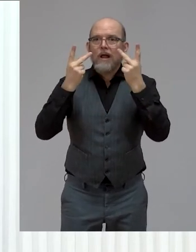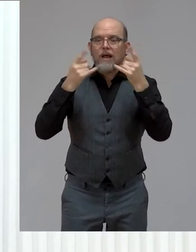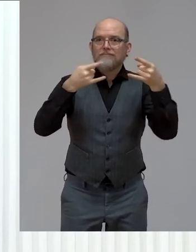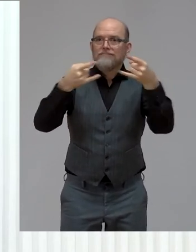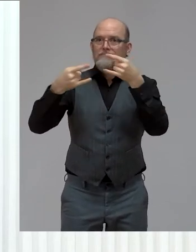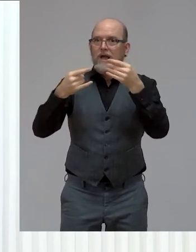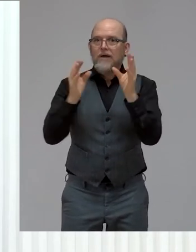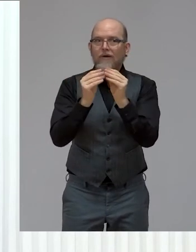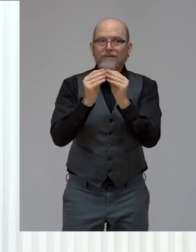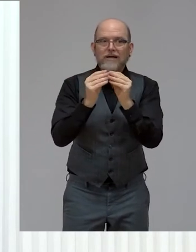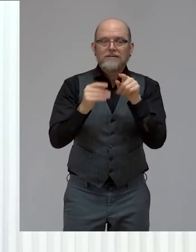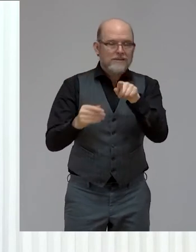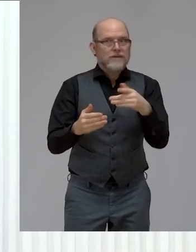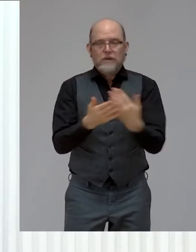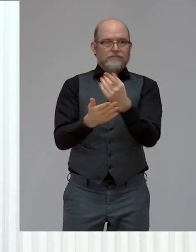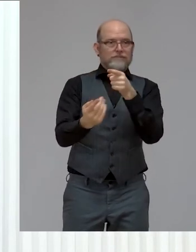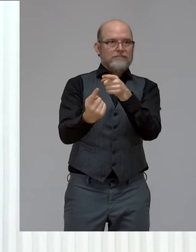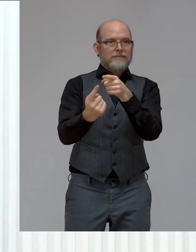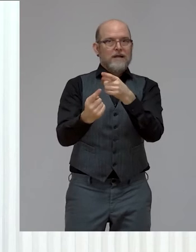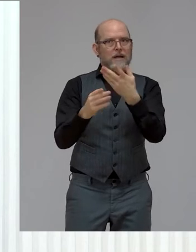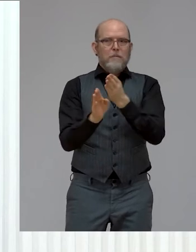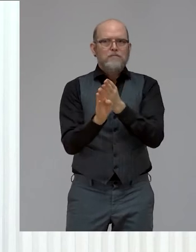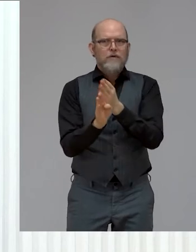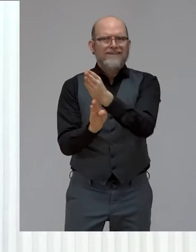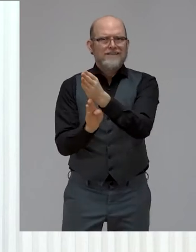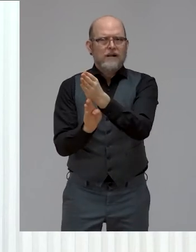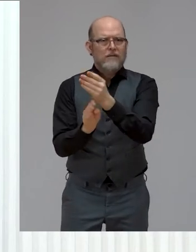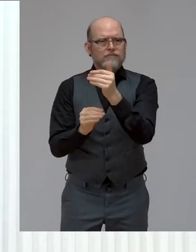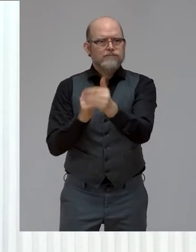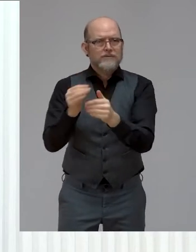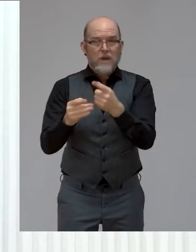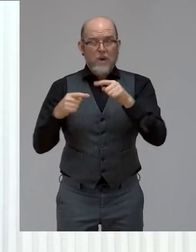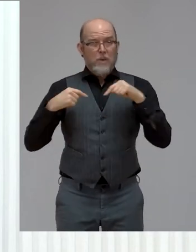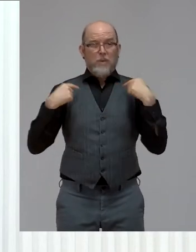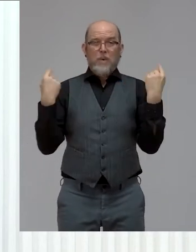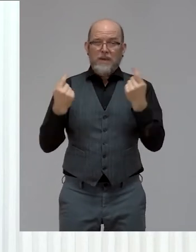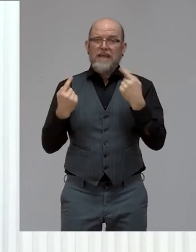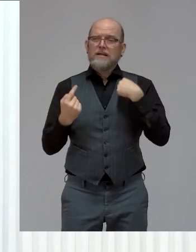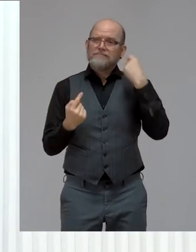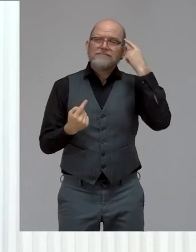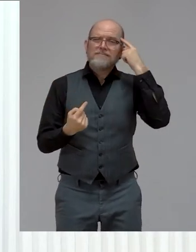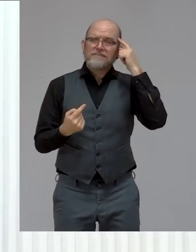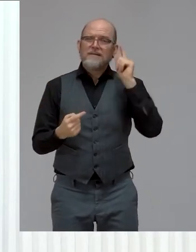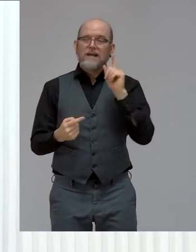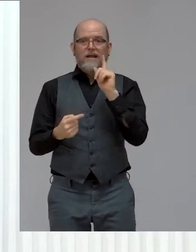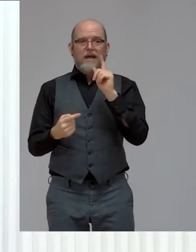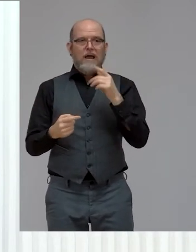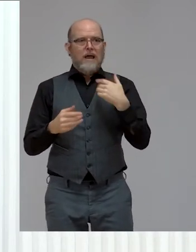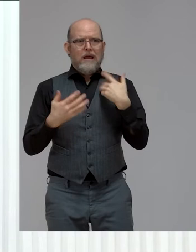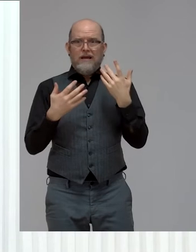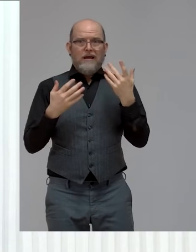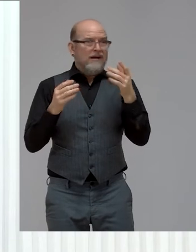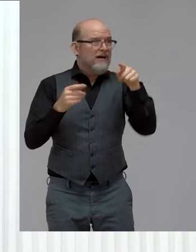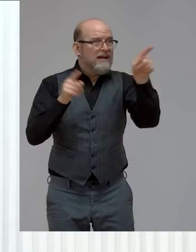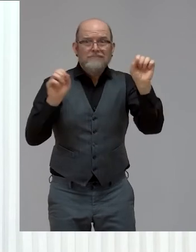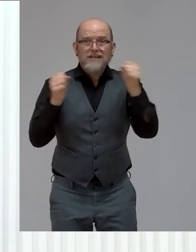way. What this means is that despite all travel restrictions, we shall actually be